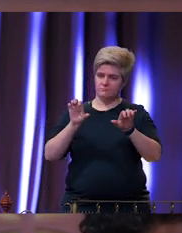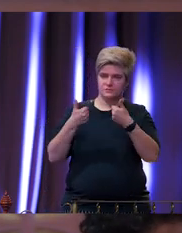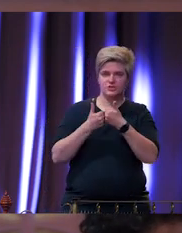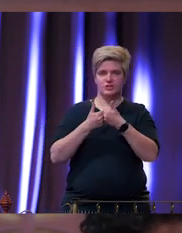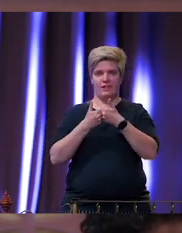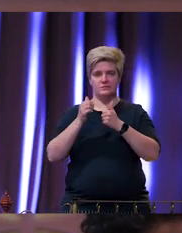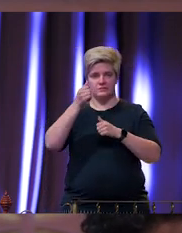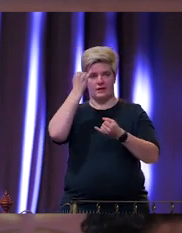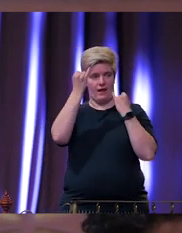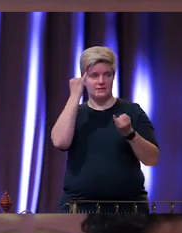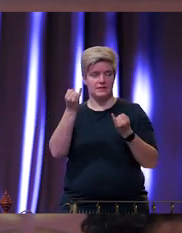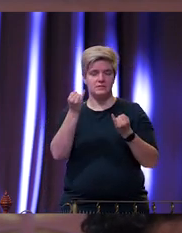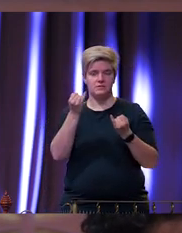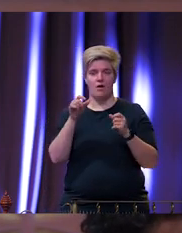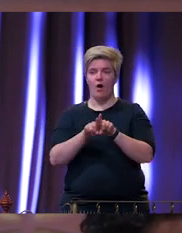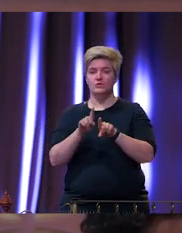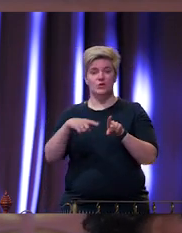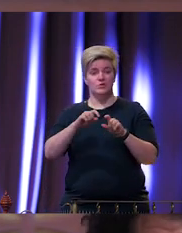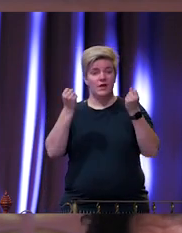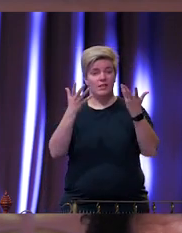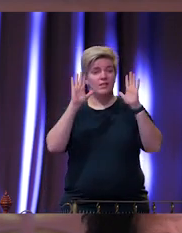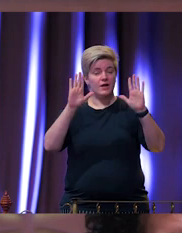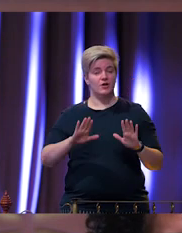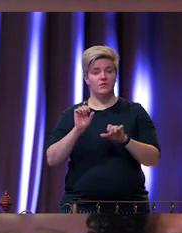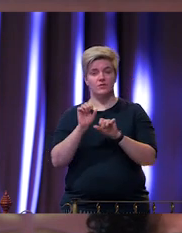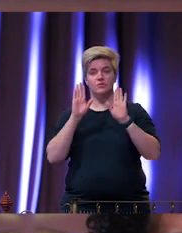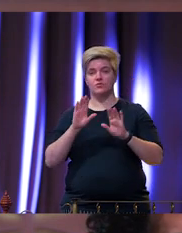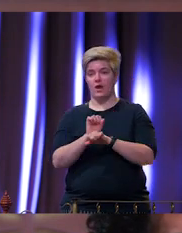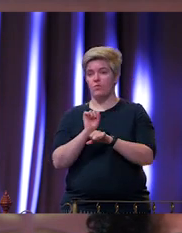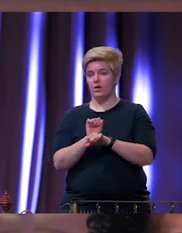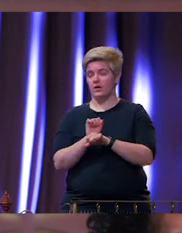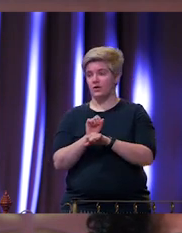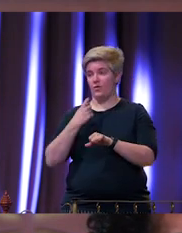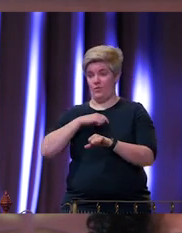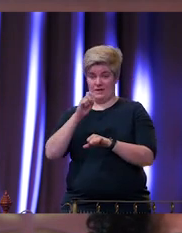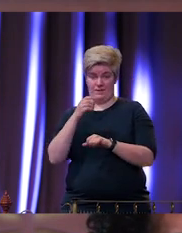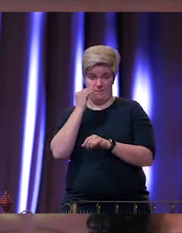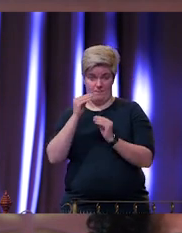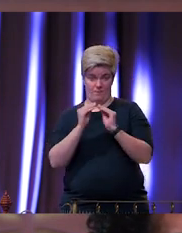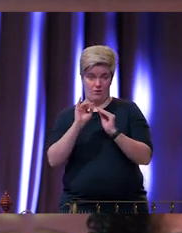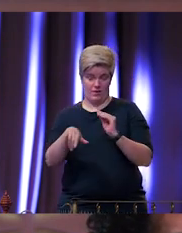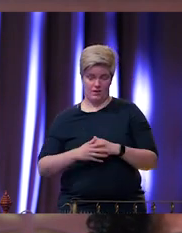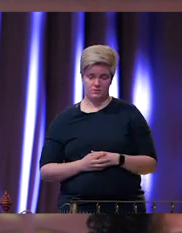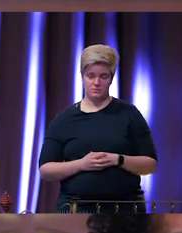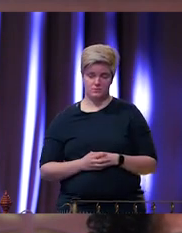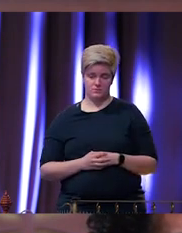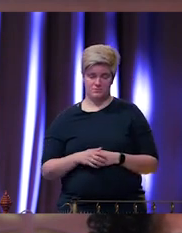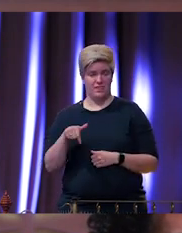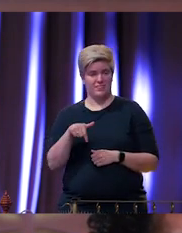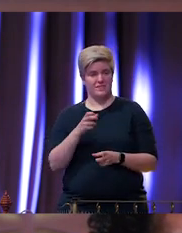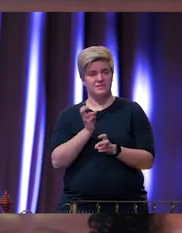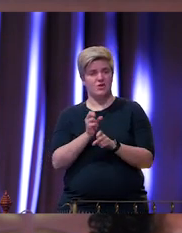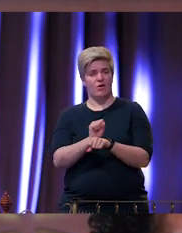know, also you guys are doing lots of great work around joy right now because we all need more of that in our lives. But, you know, this is hard work. And